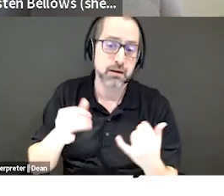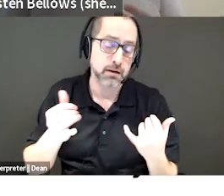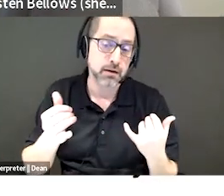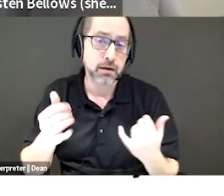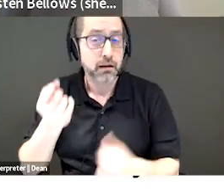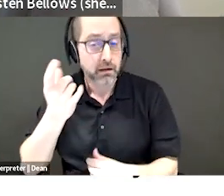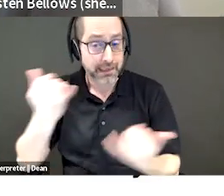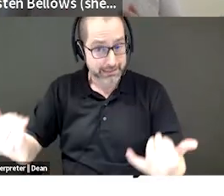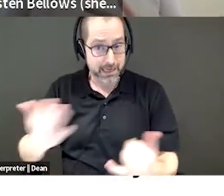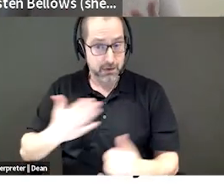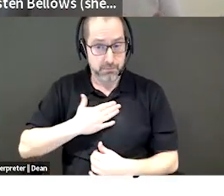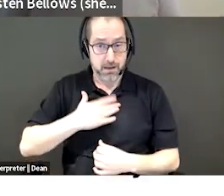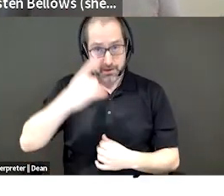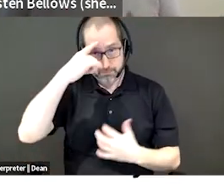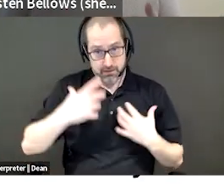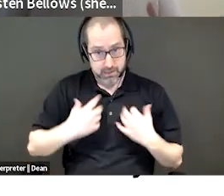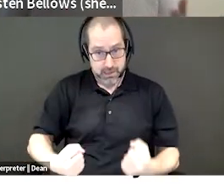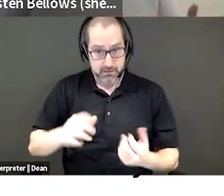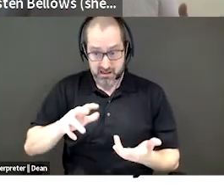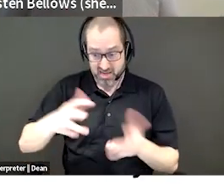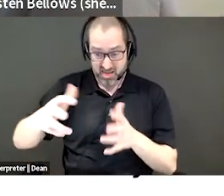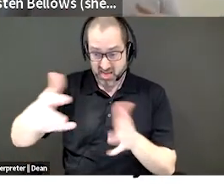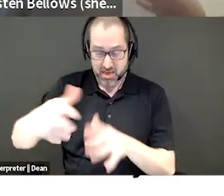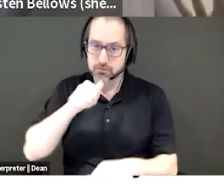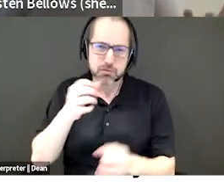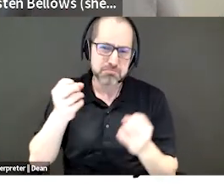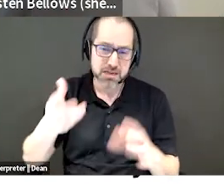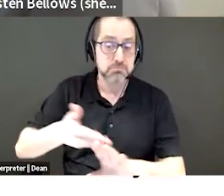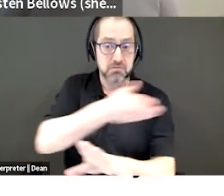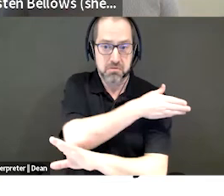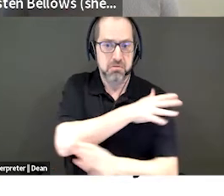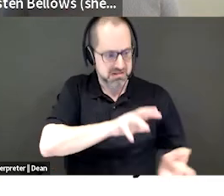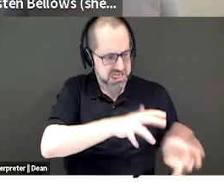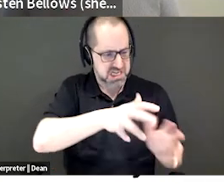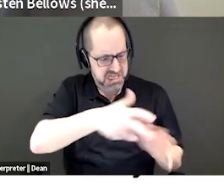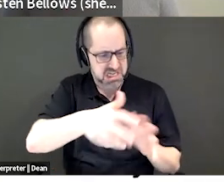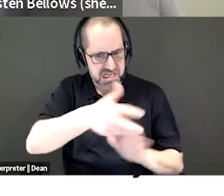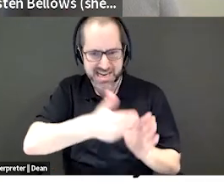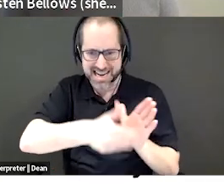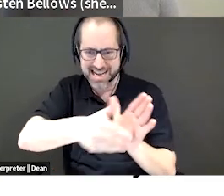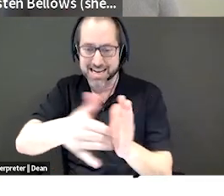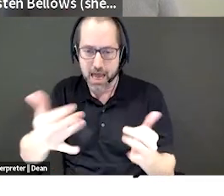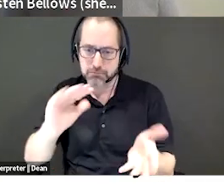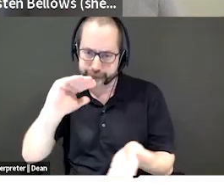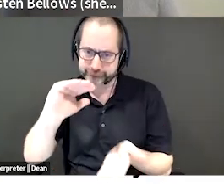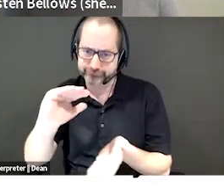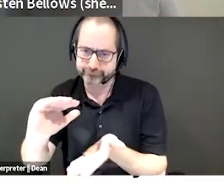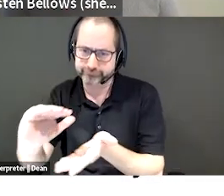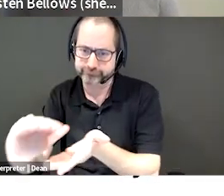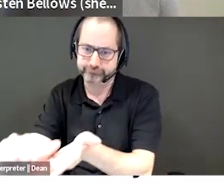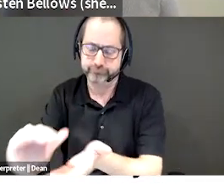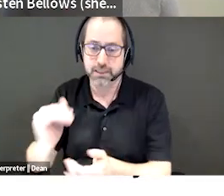Whereas if you are someone who does need some accommodations, then maybe that would be an appropriate time to bring